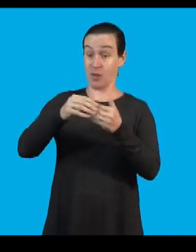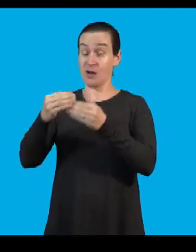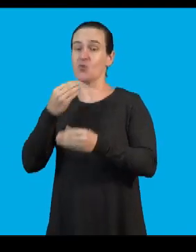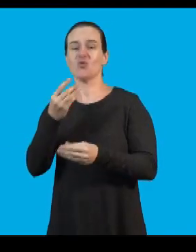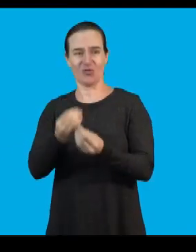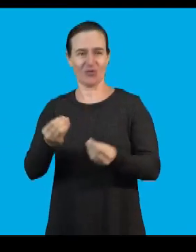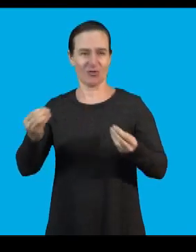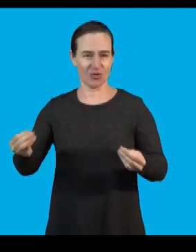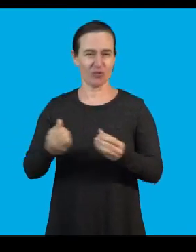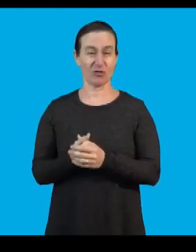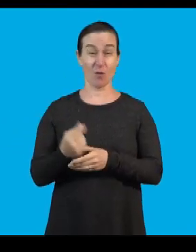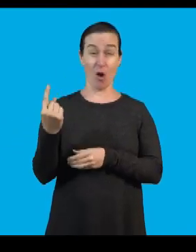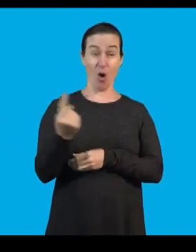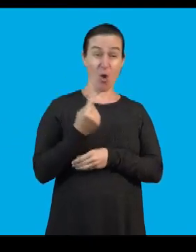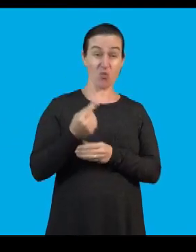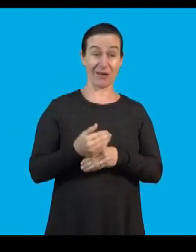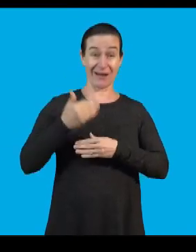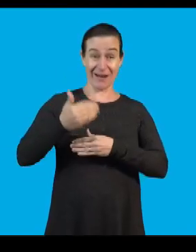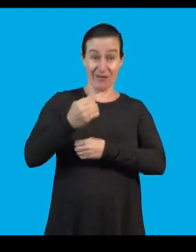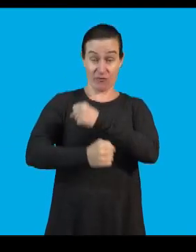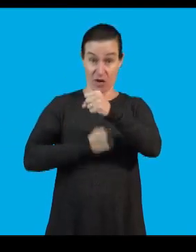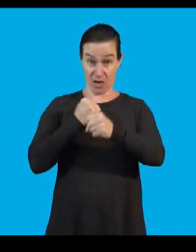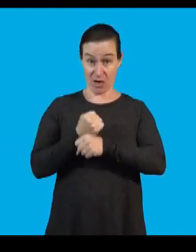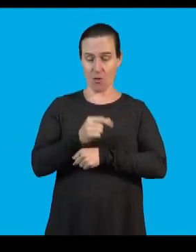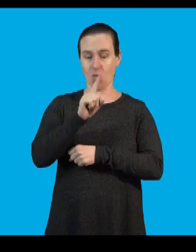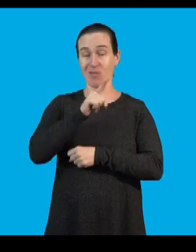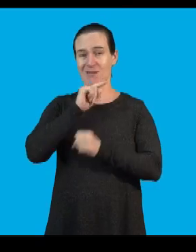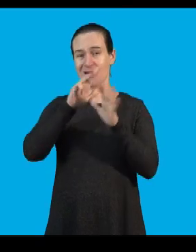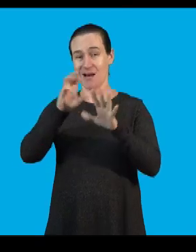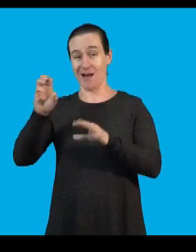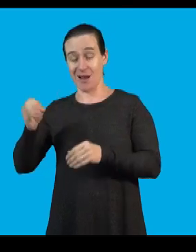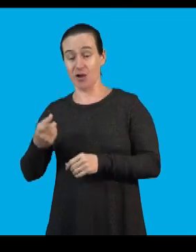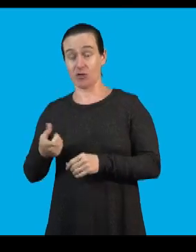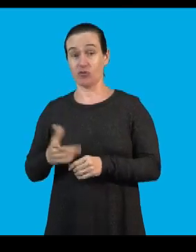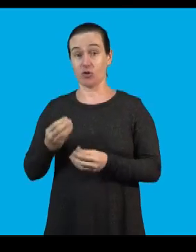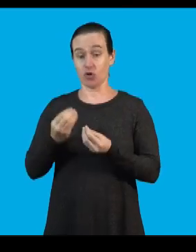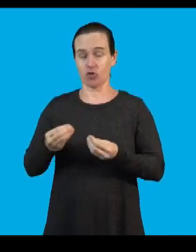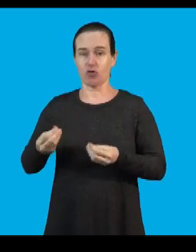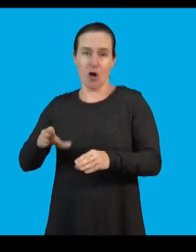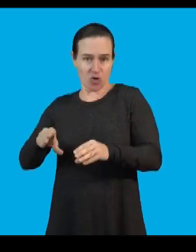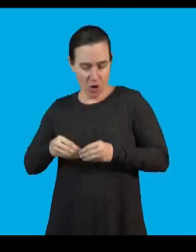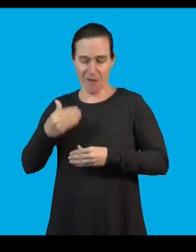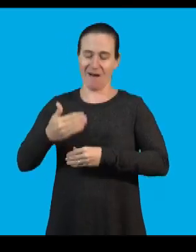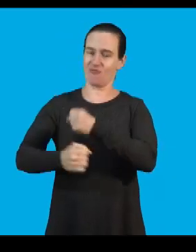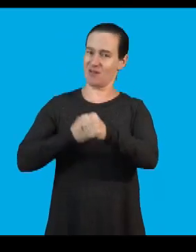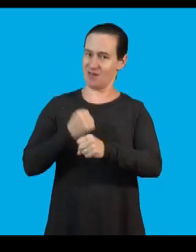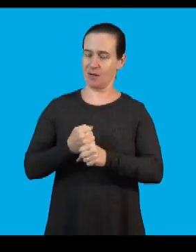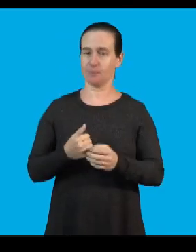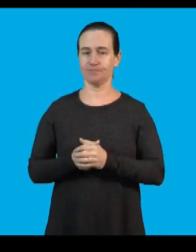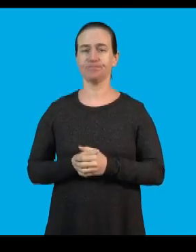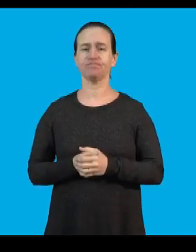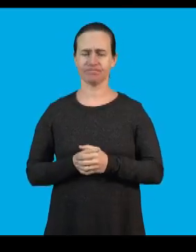Only 1,900 children are adopted in South Africa every year. Now remember, the skill